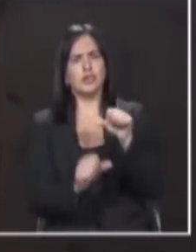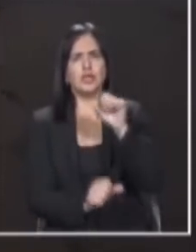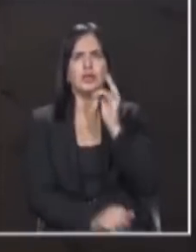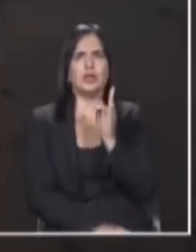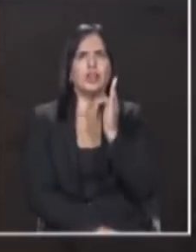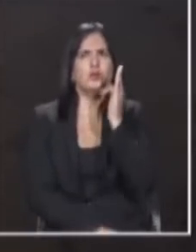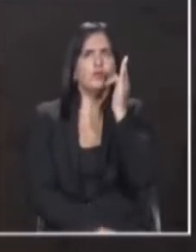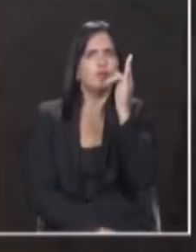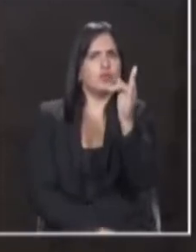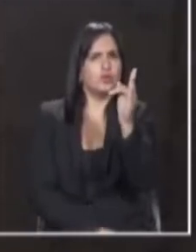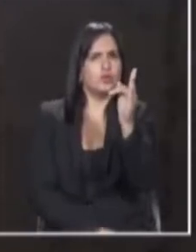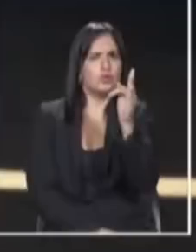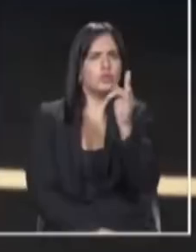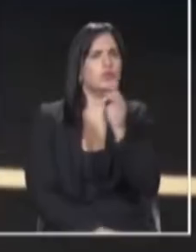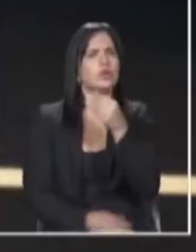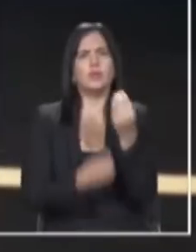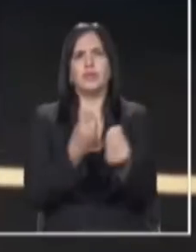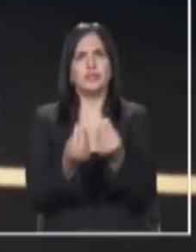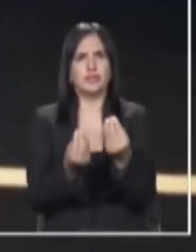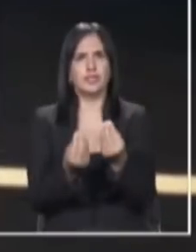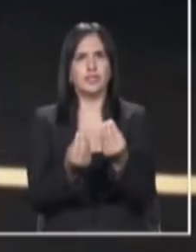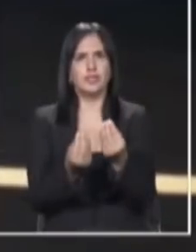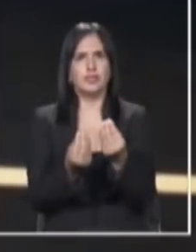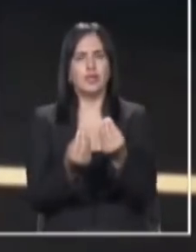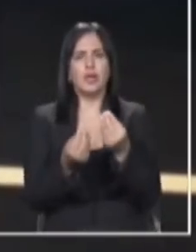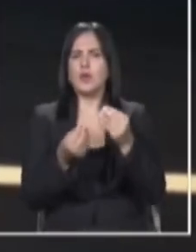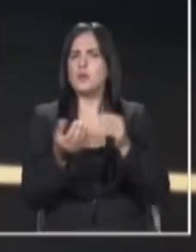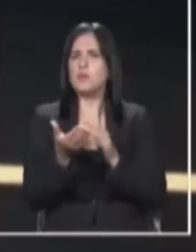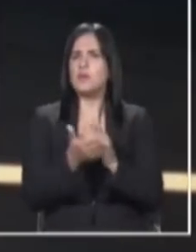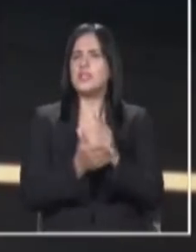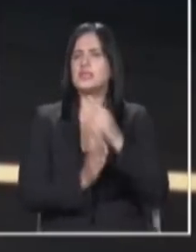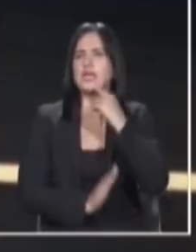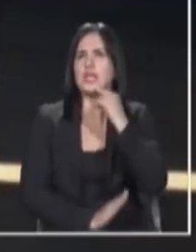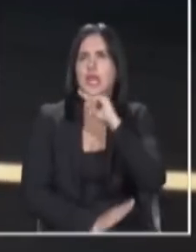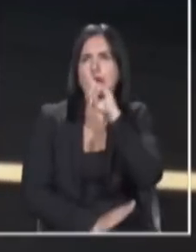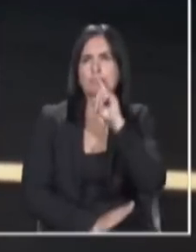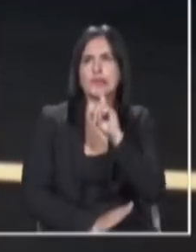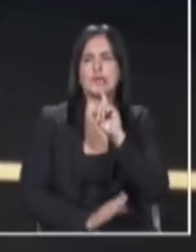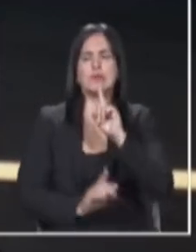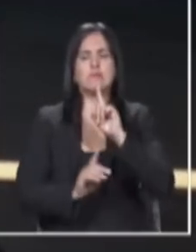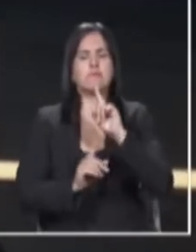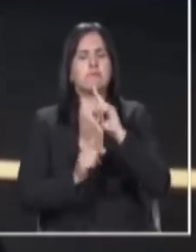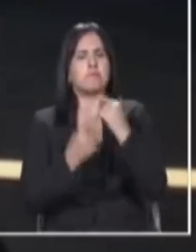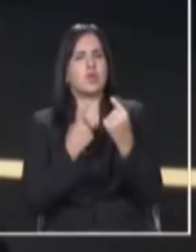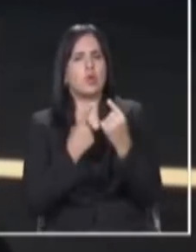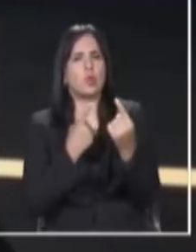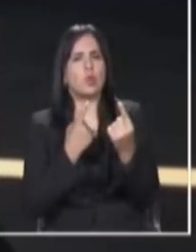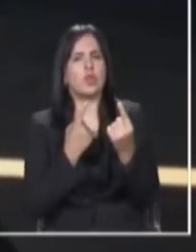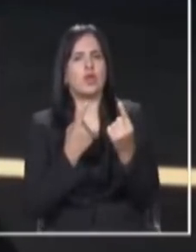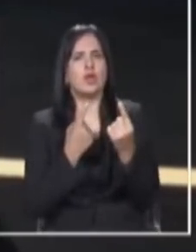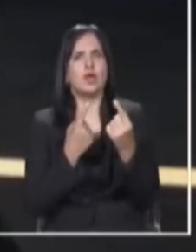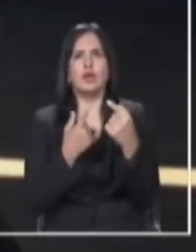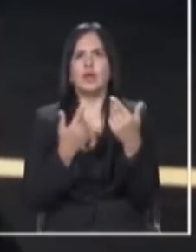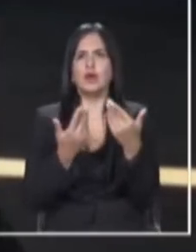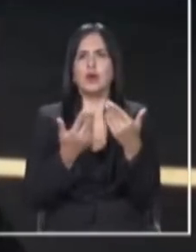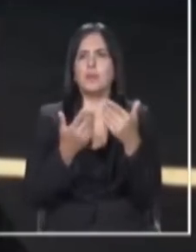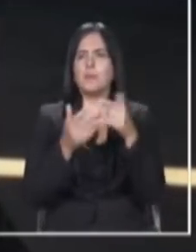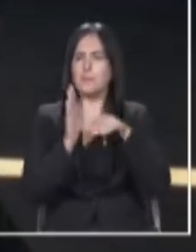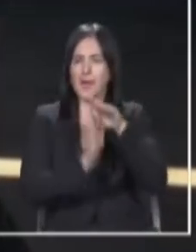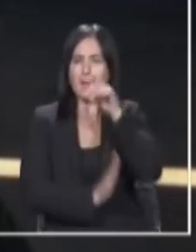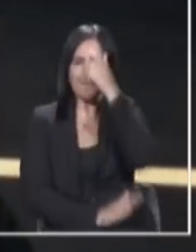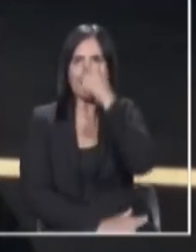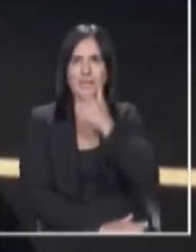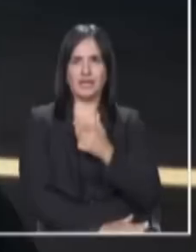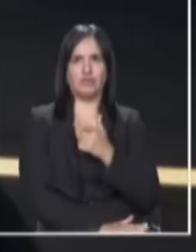and what the future will bring so I will start asking you some control question of a more